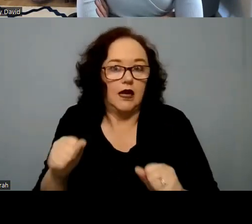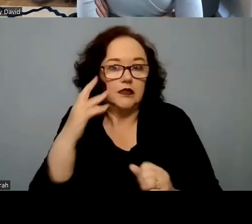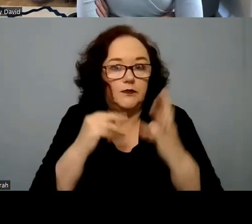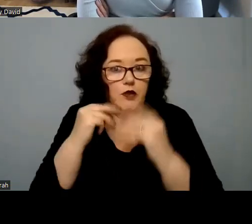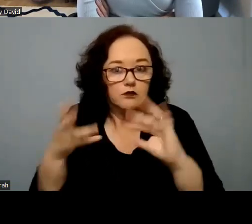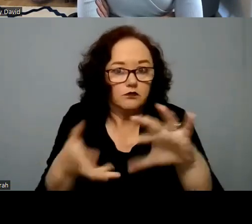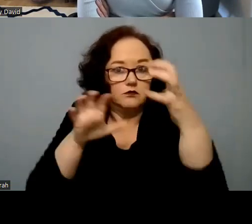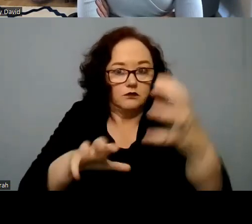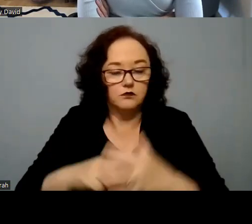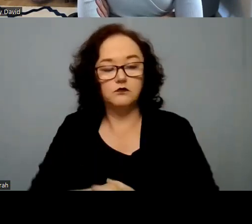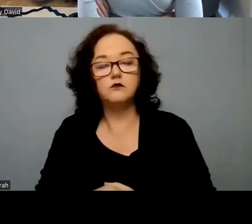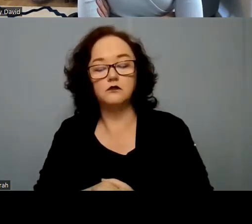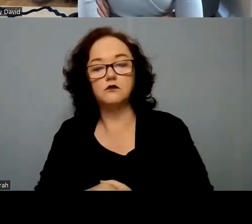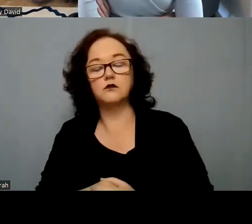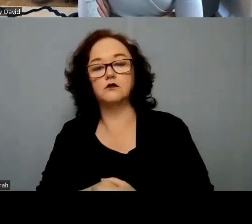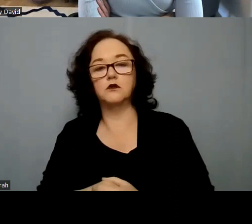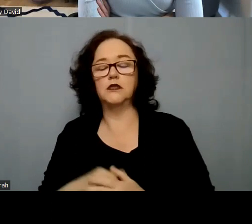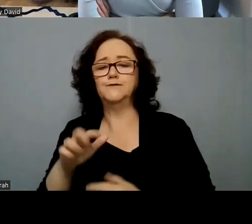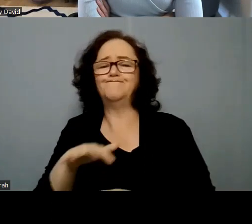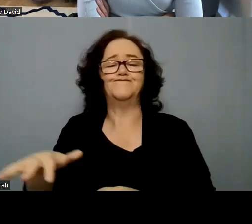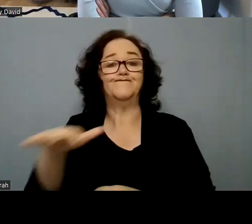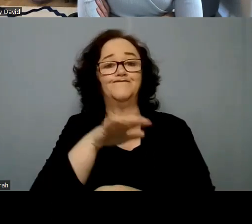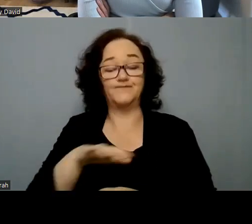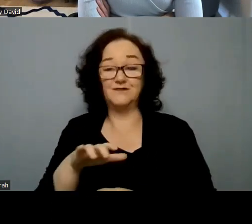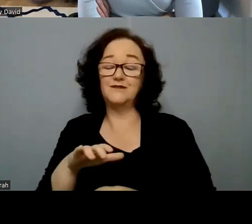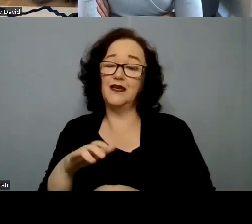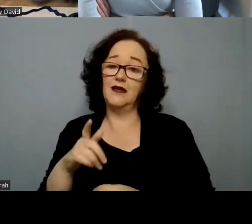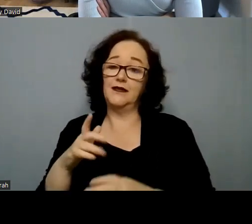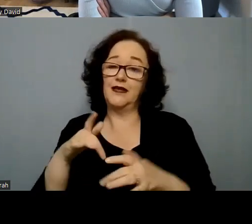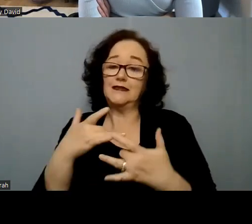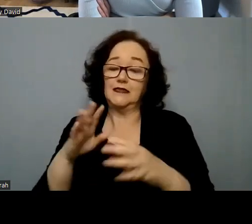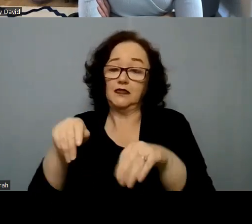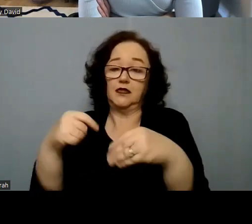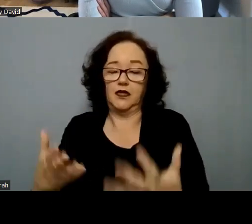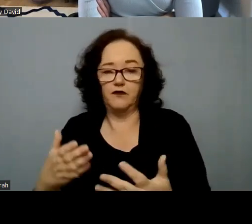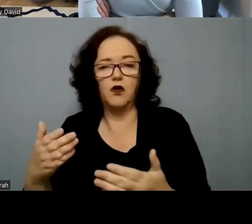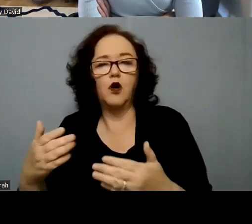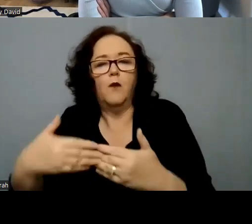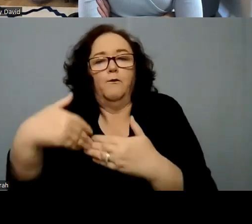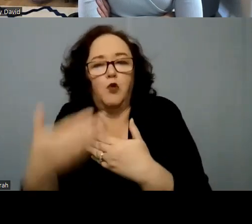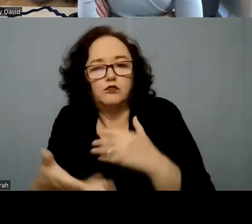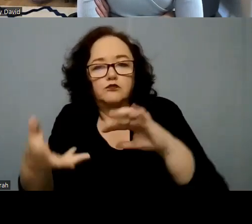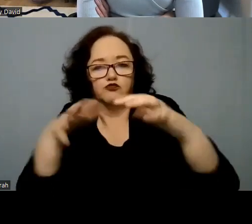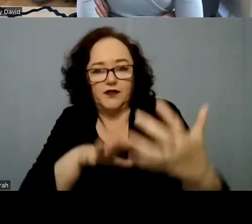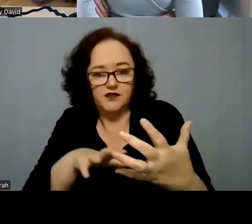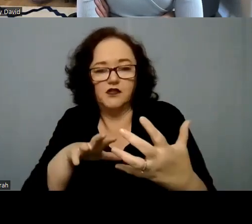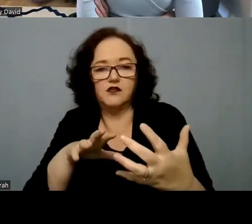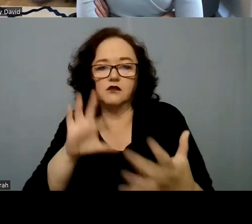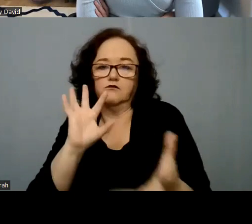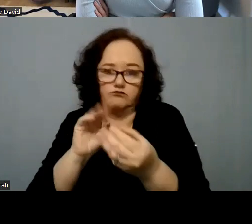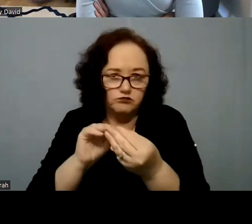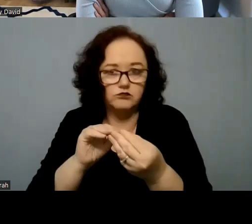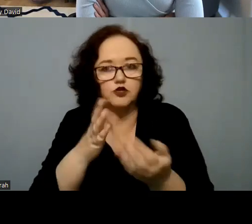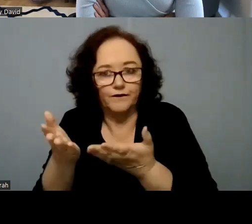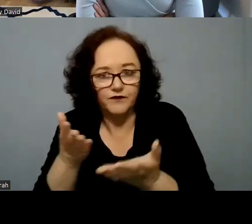Almost universally, CCBHCs are offering post-crisis wraparound services to facilitate linkage and follow-up.